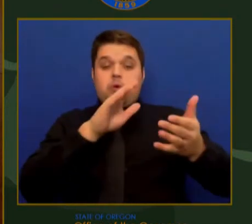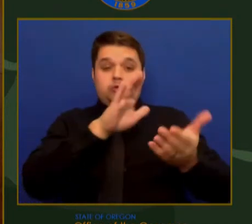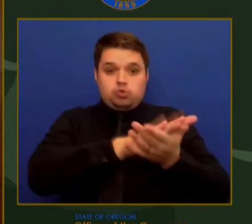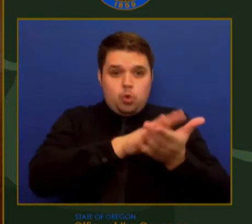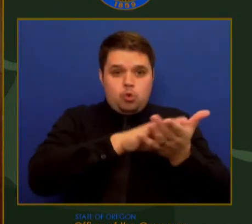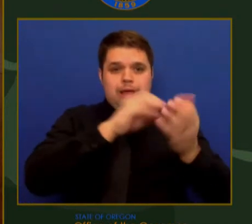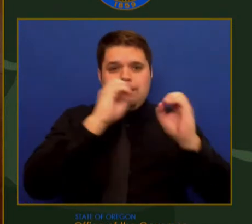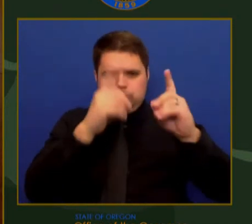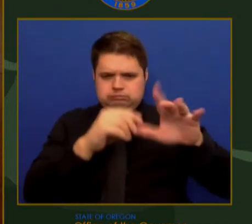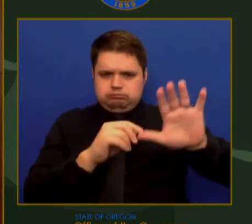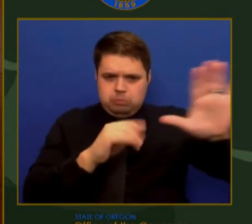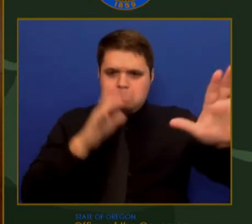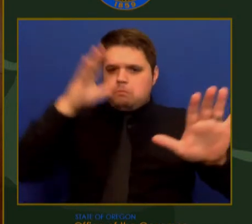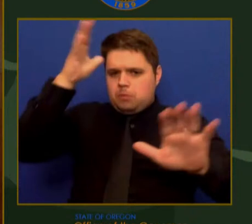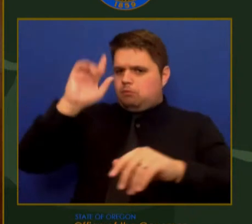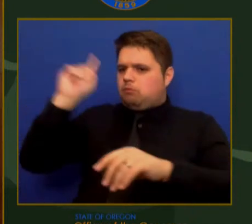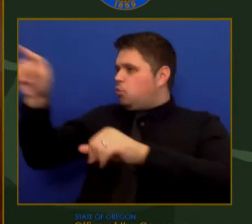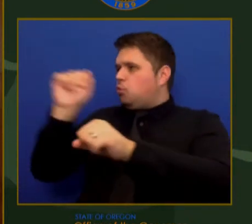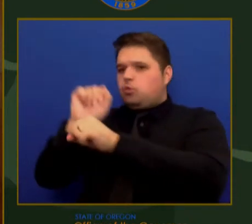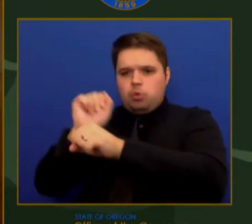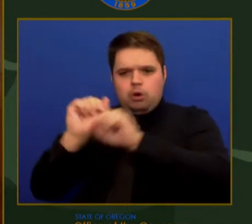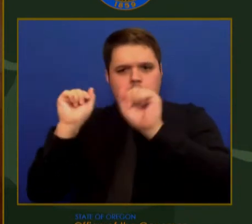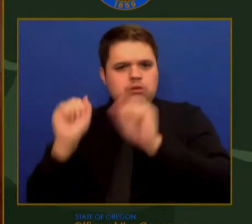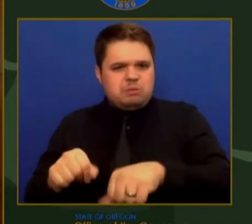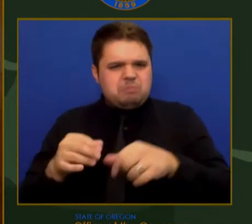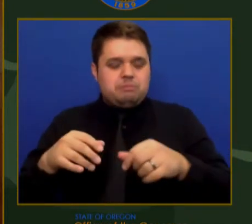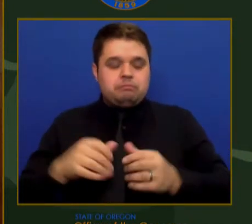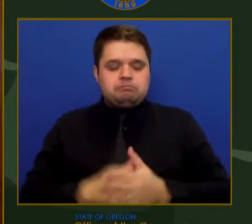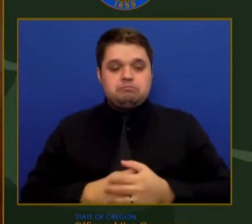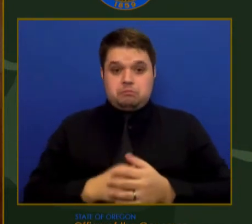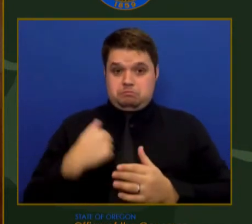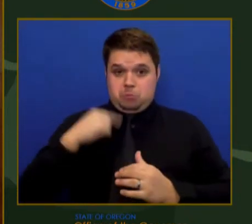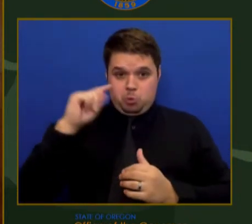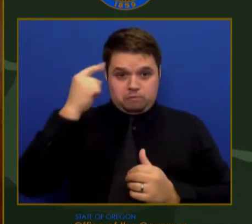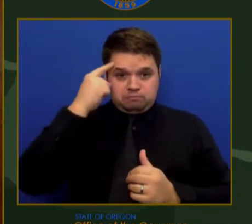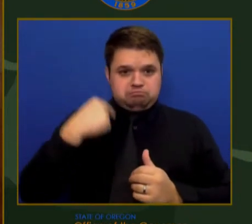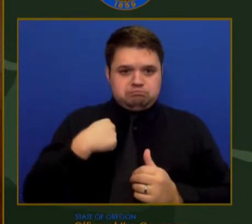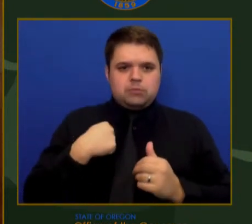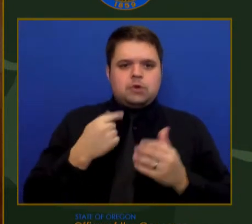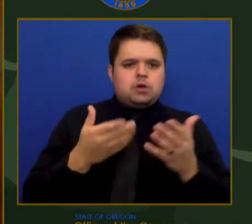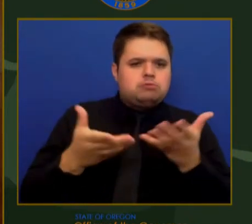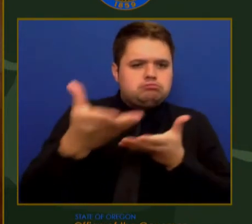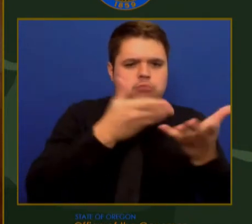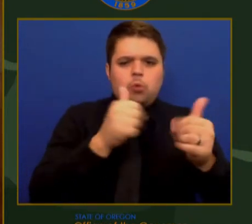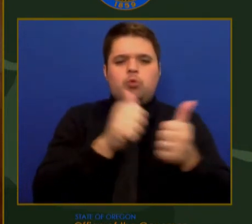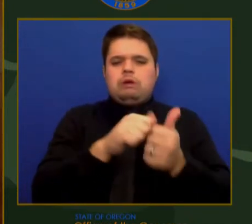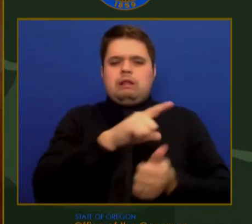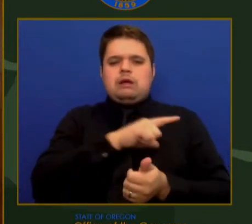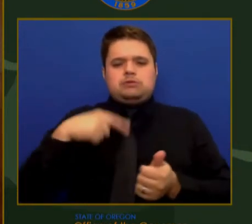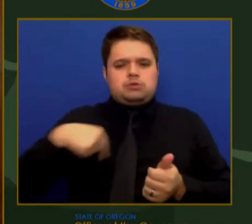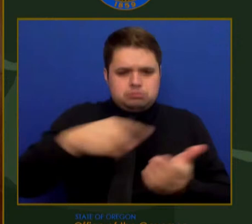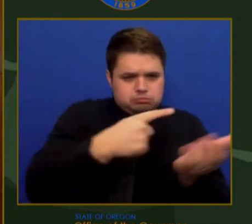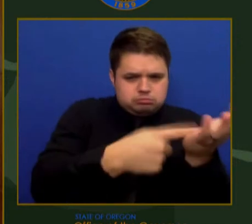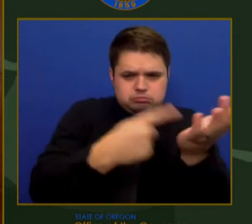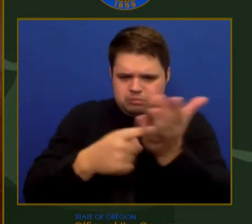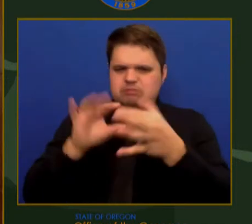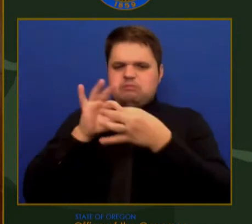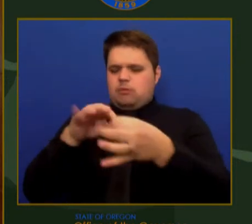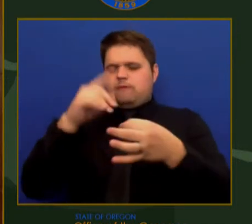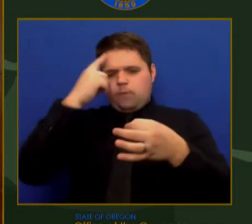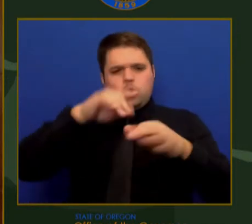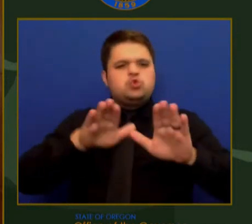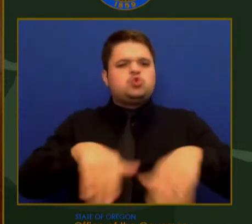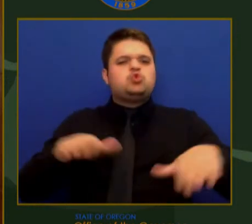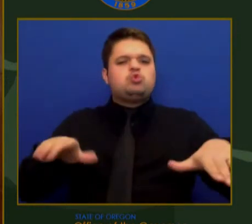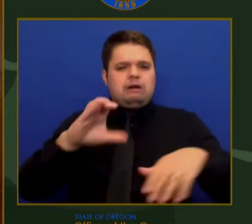with the legislature to pass a $100 million investment that will expand childcare access to serve more families